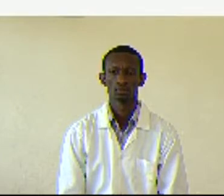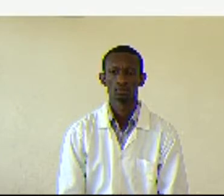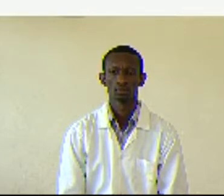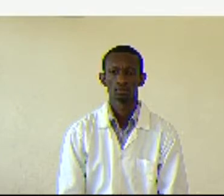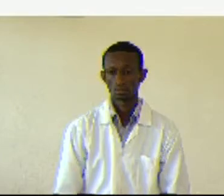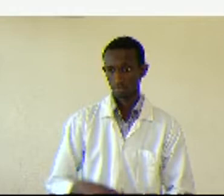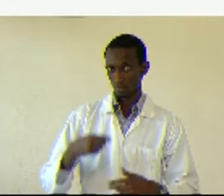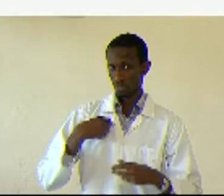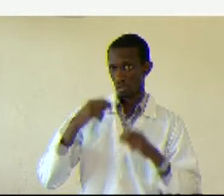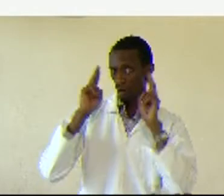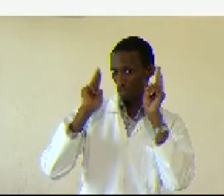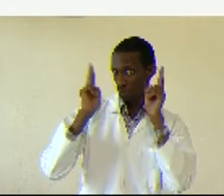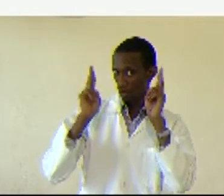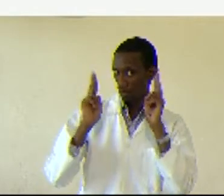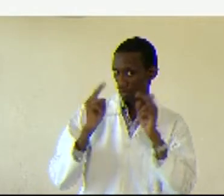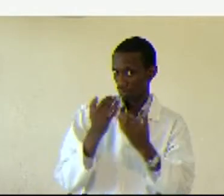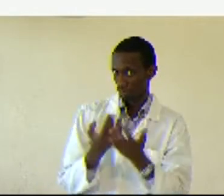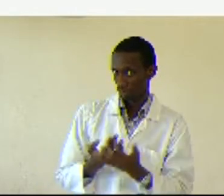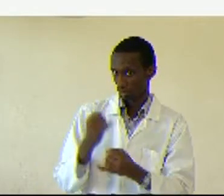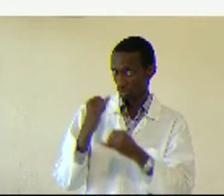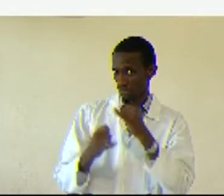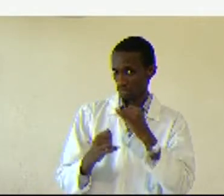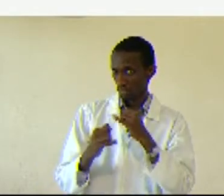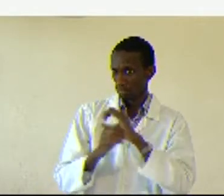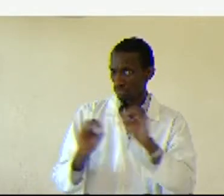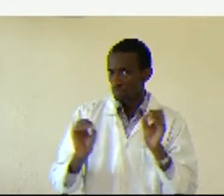I hope you are about to finish. Not yet?